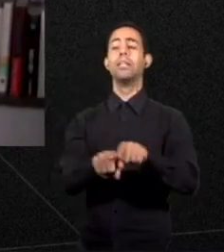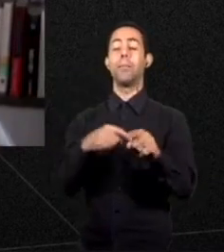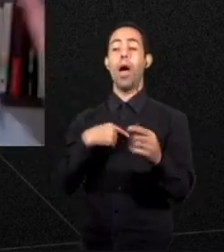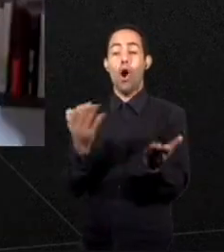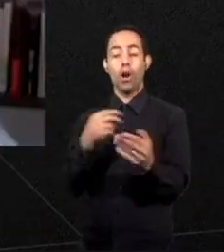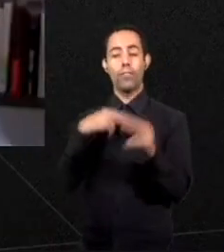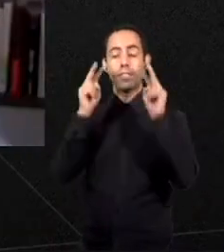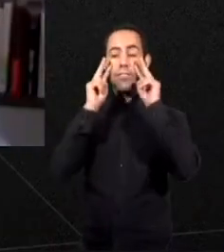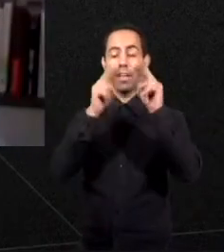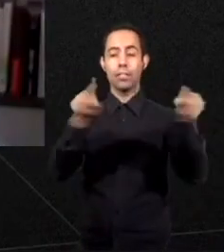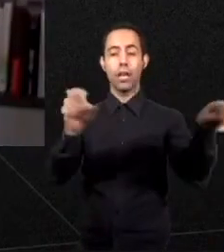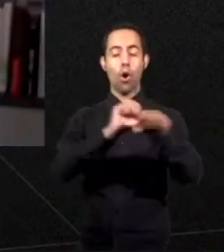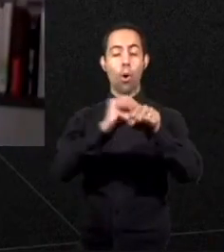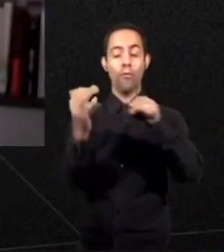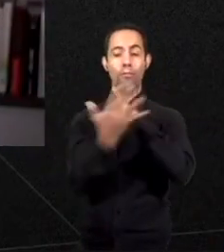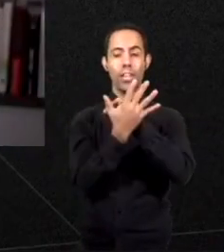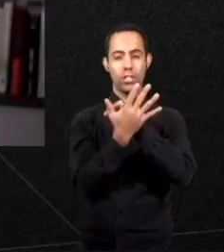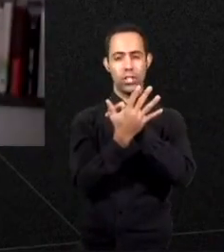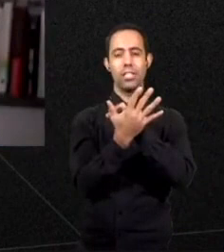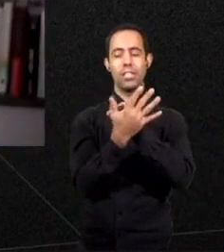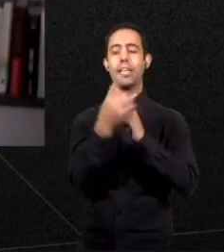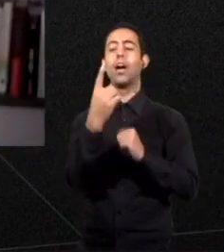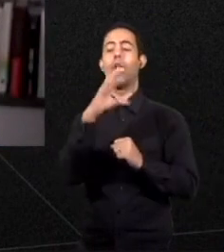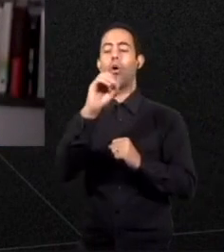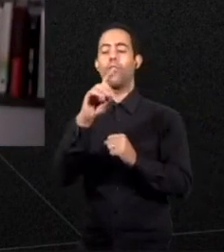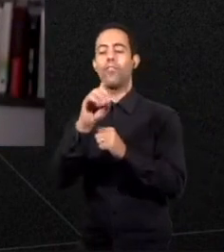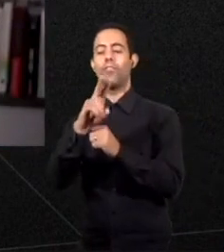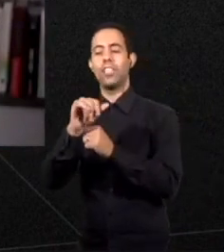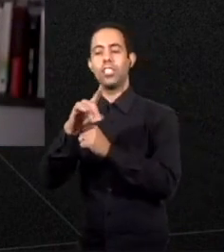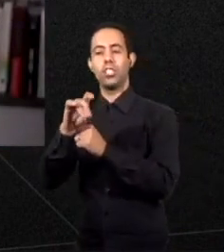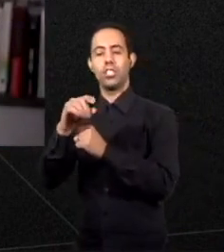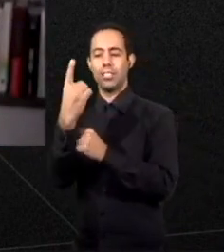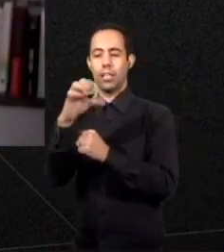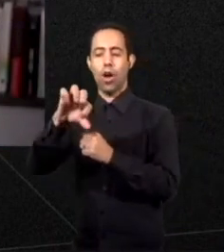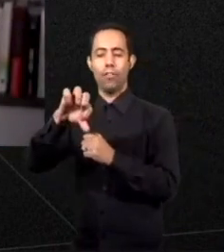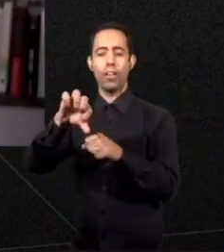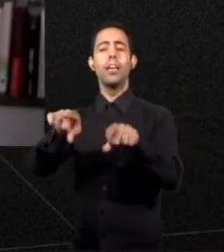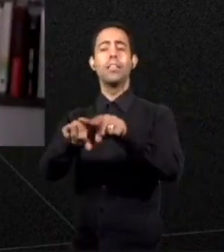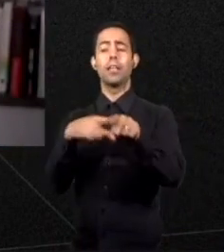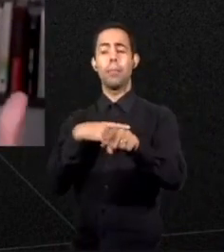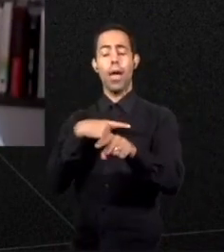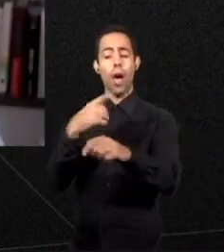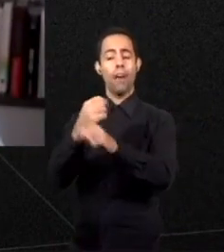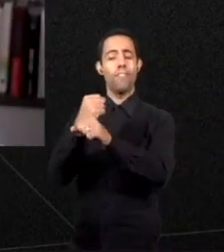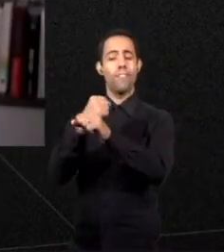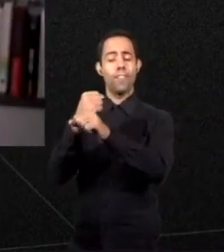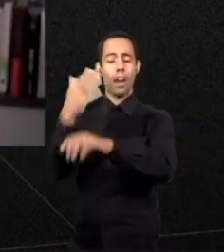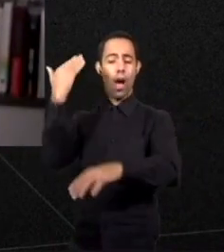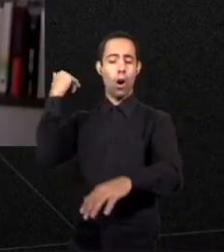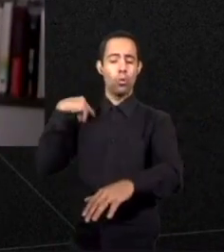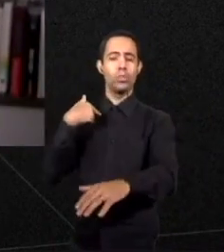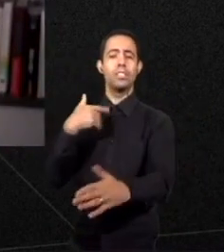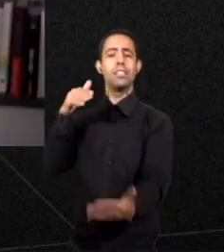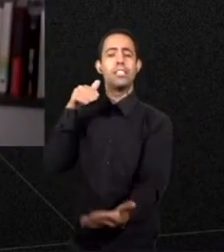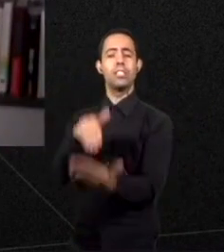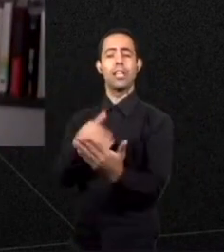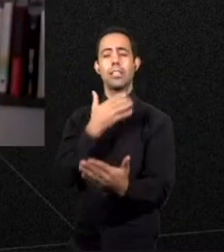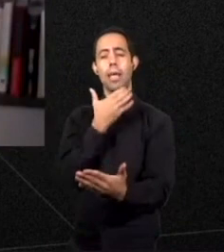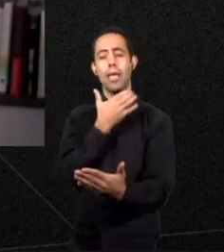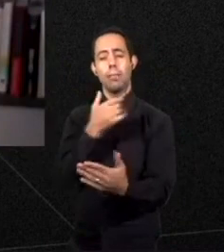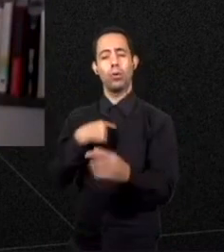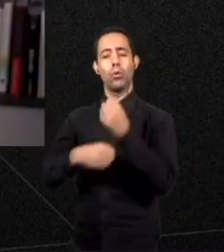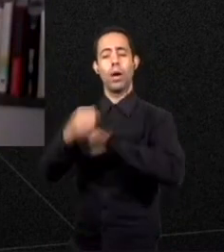the alarm bells began ringing at the end of December 2019, that there is some new infectious disease in